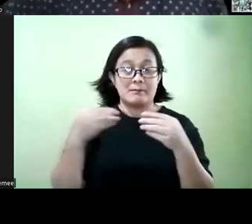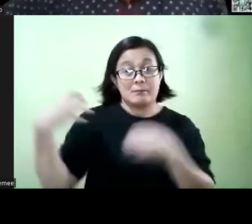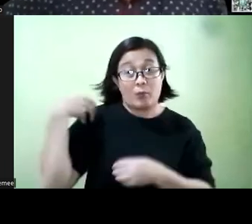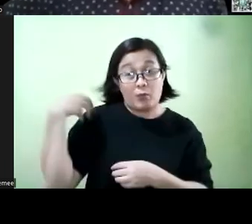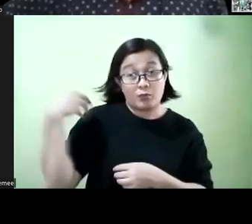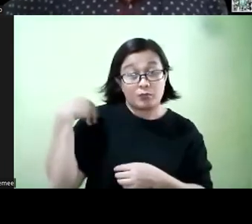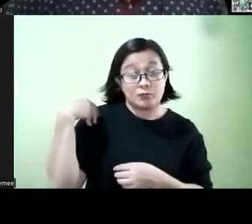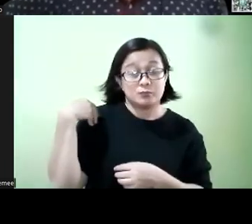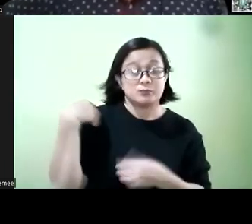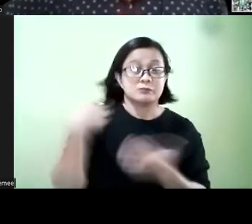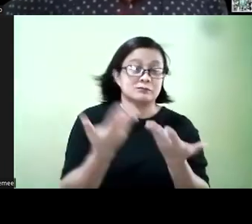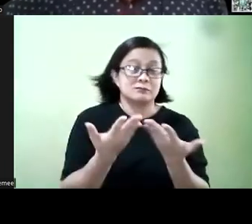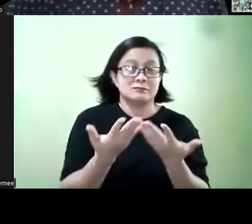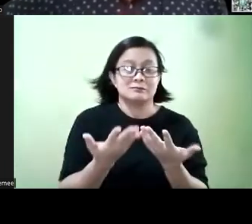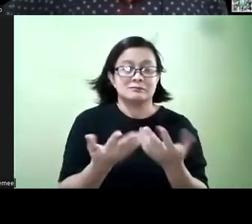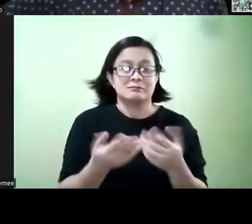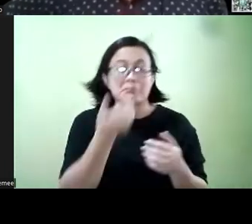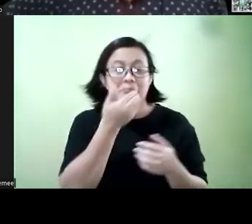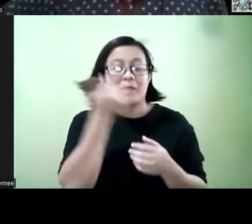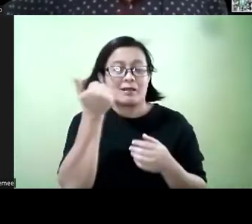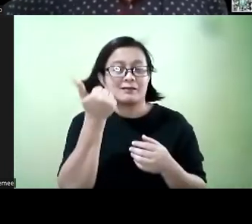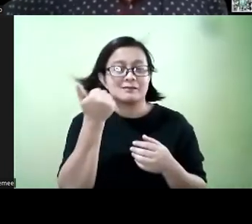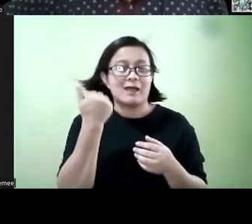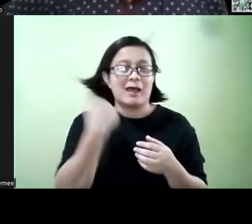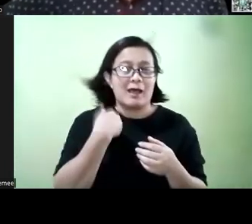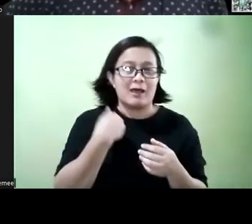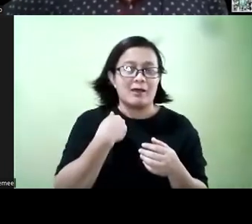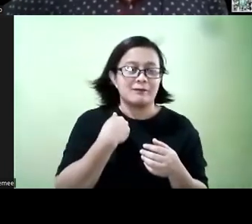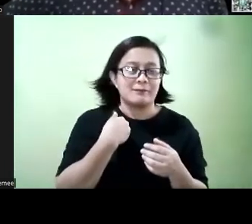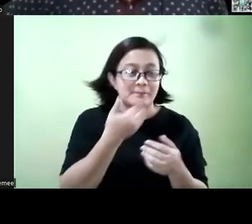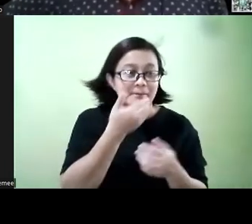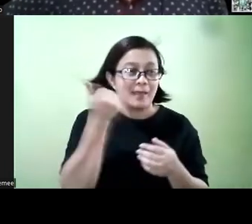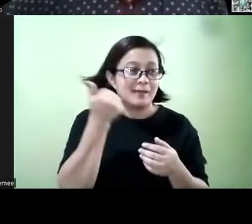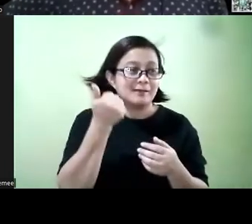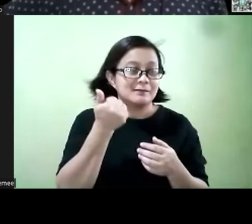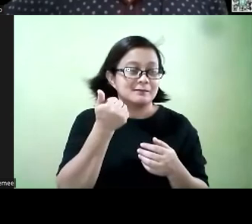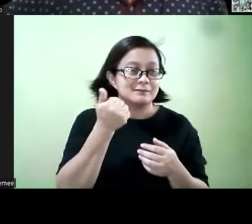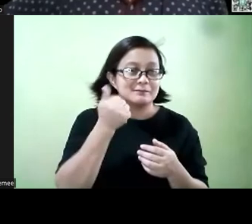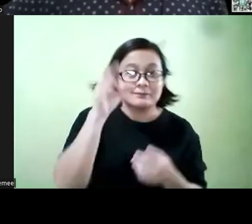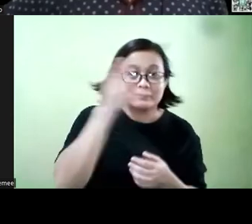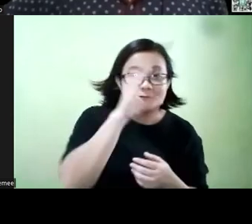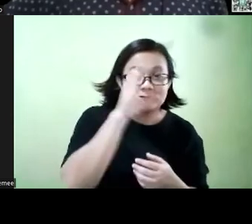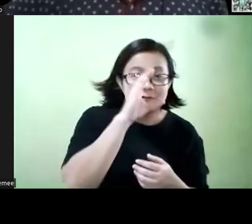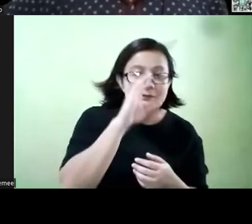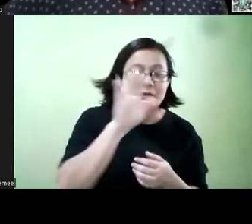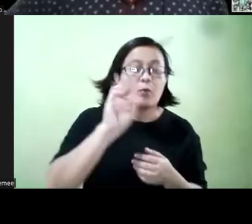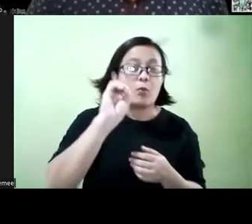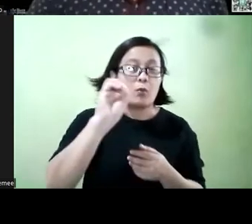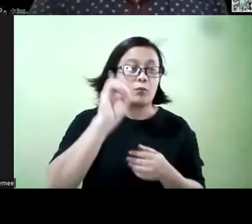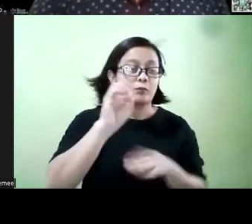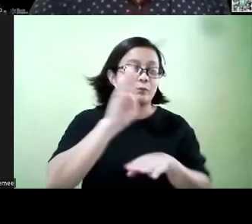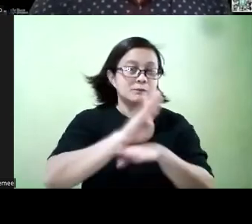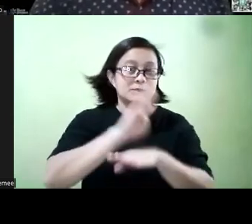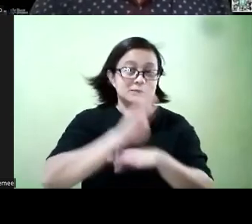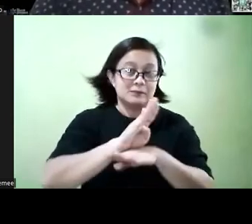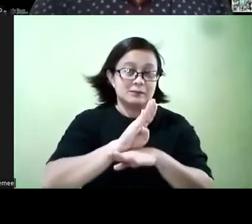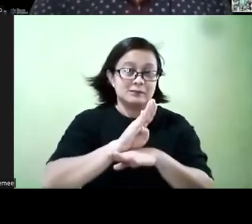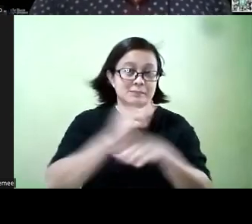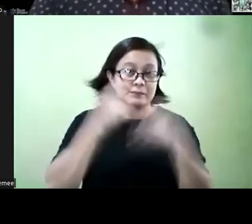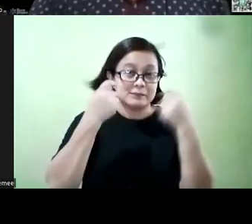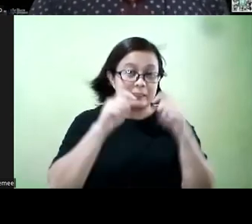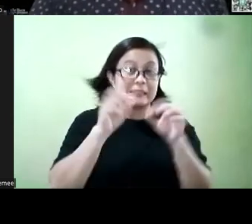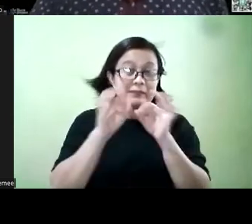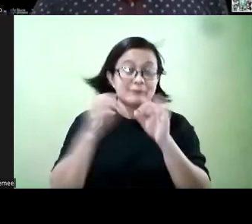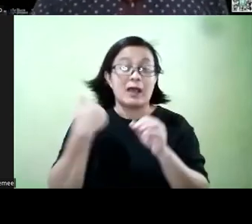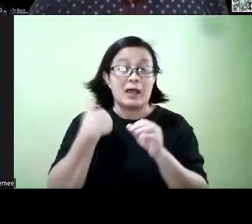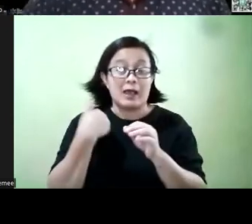to explore right away, no? Building your own business. And if you have the means, I